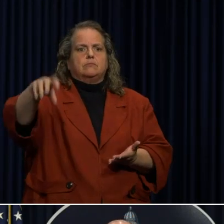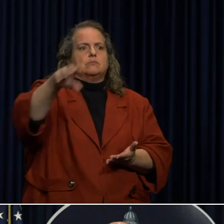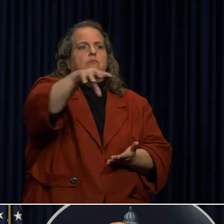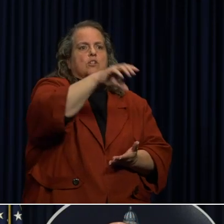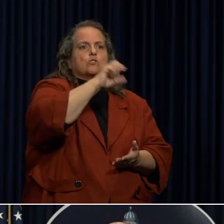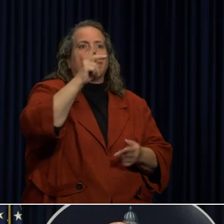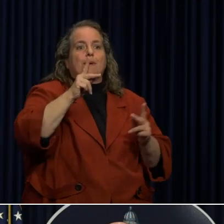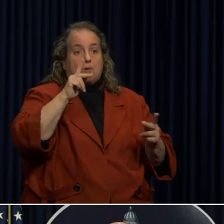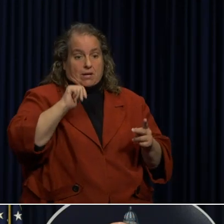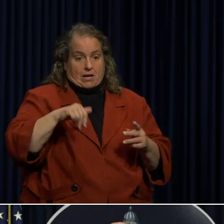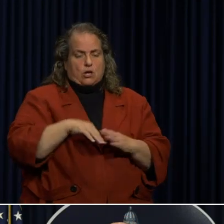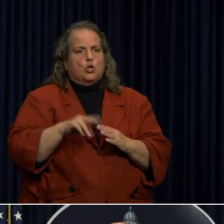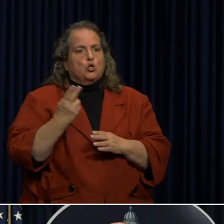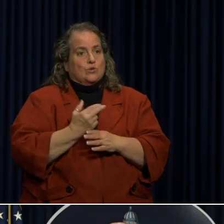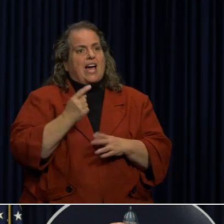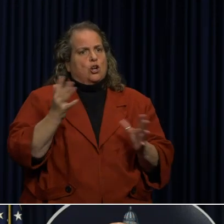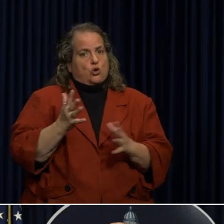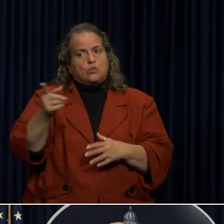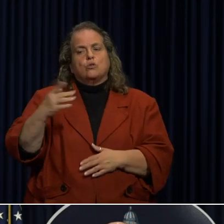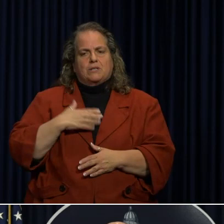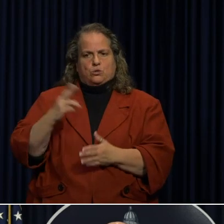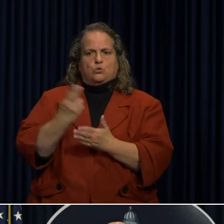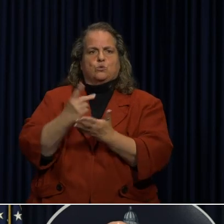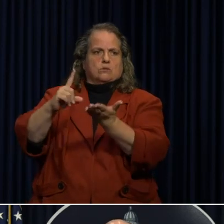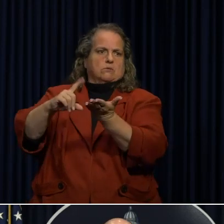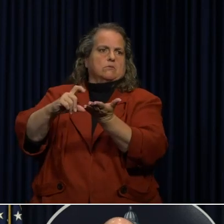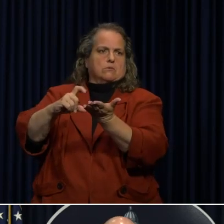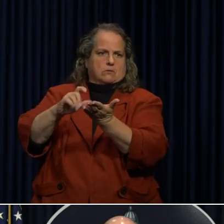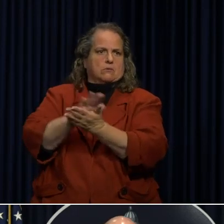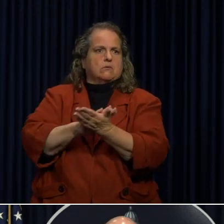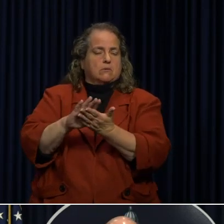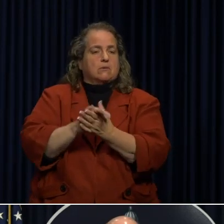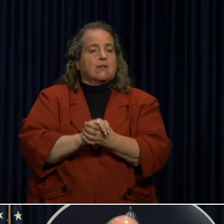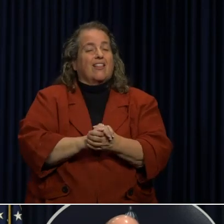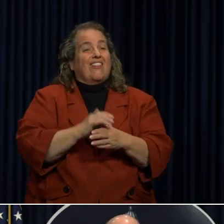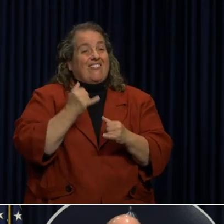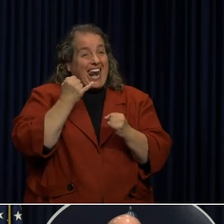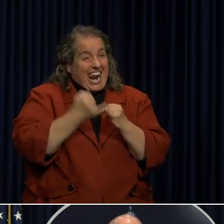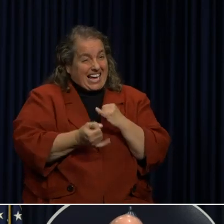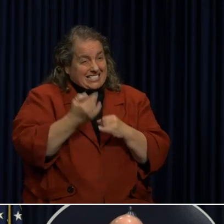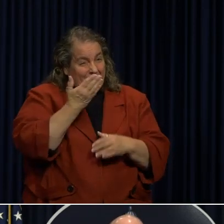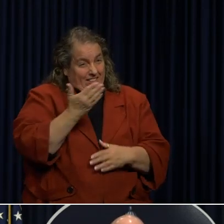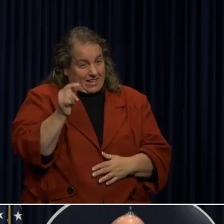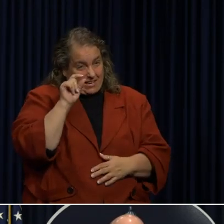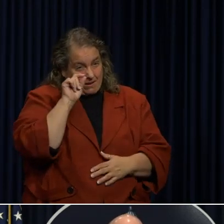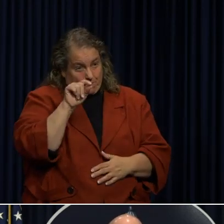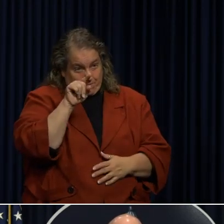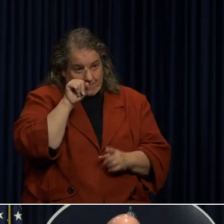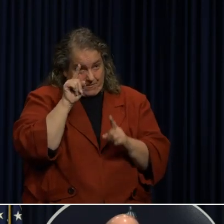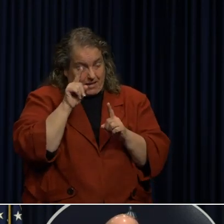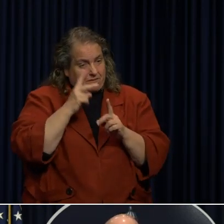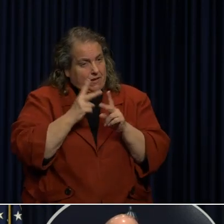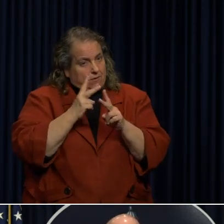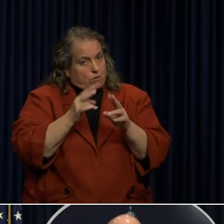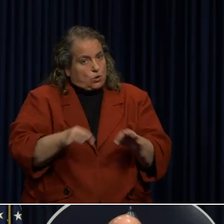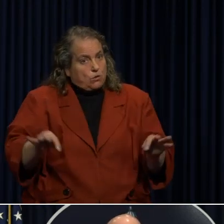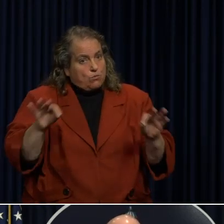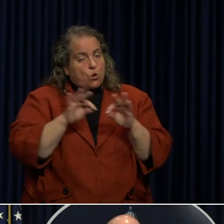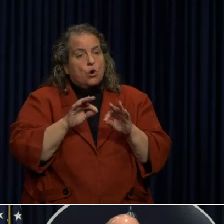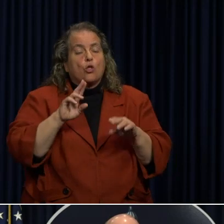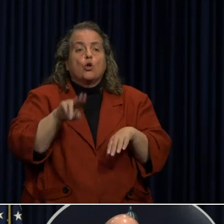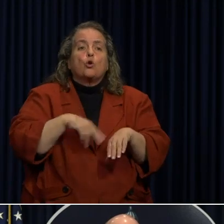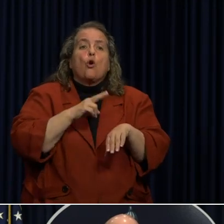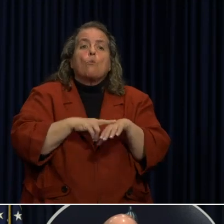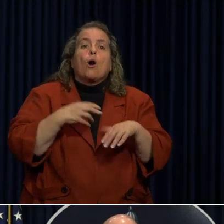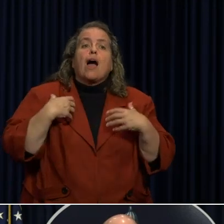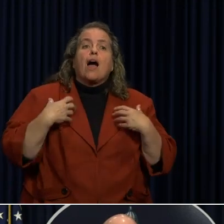people can use it, and encourage them to do so. And this last bullet is really important. The normal healthcare delivery system has